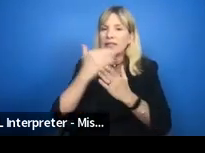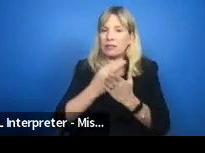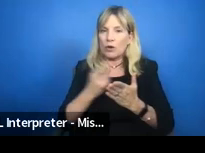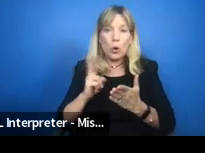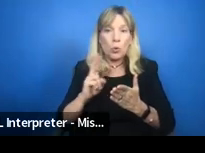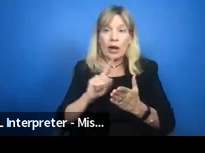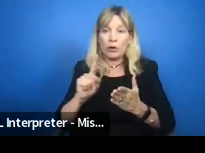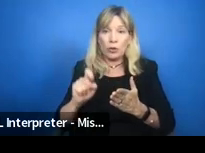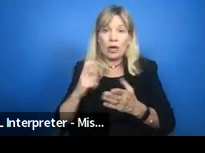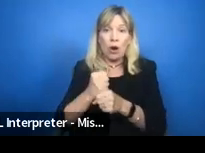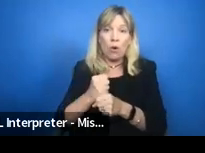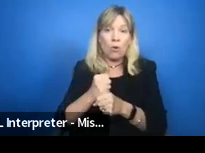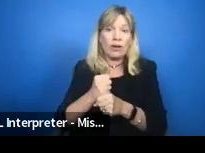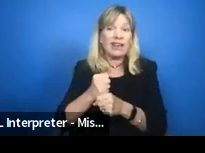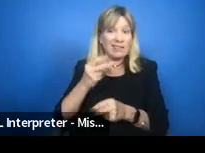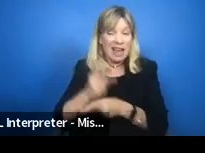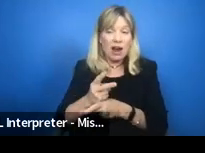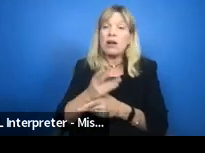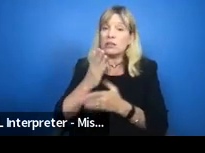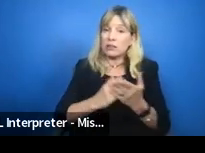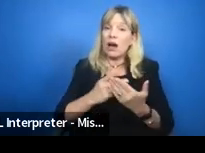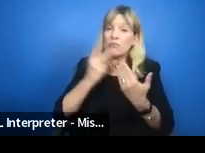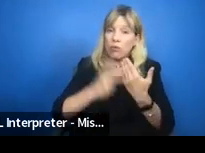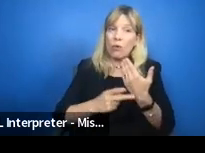are certain programs,